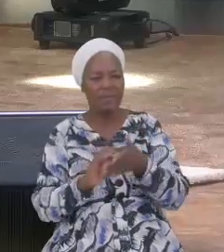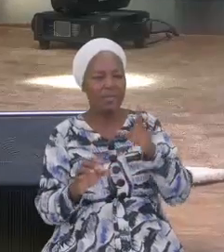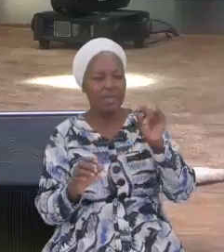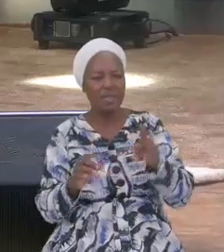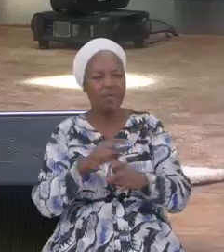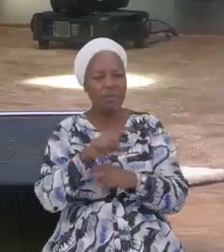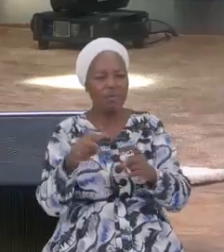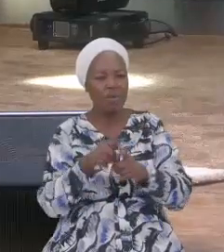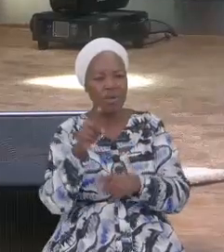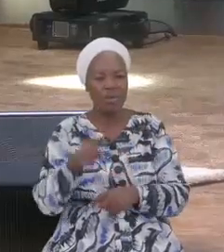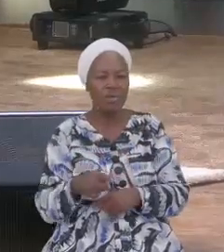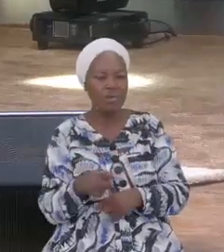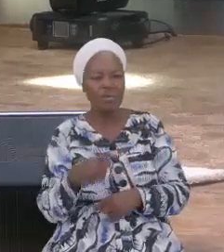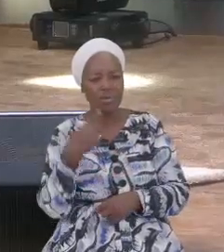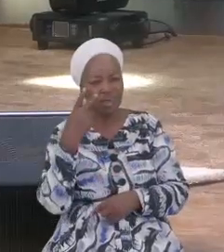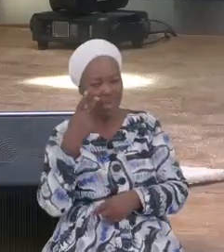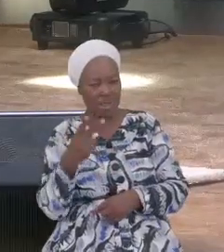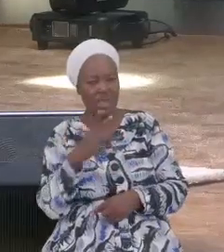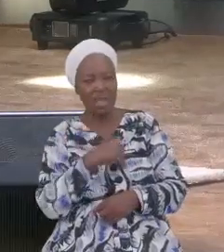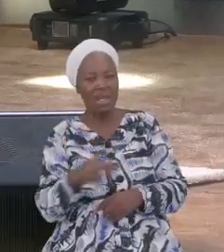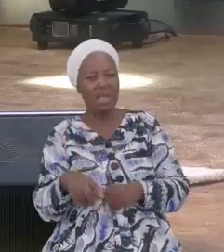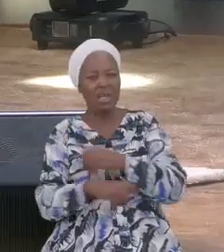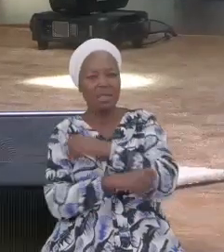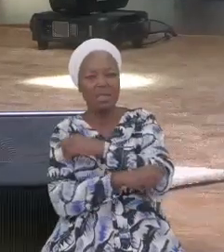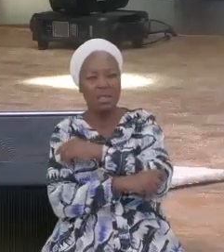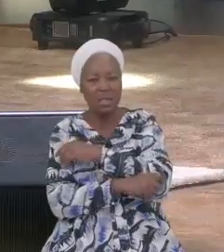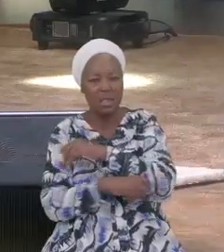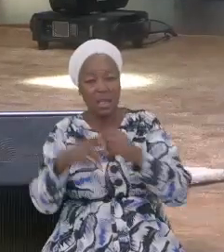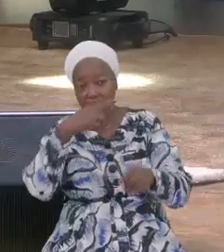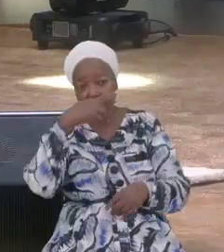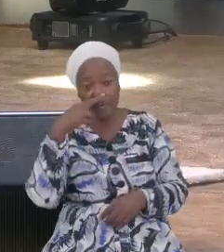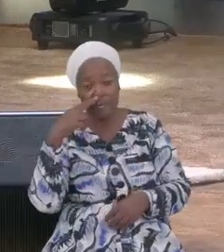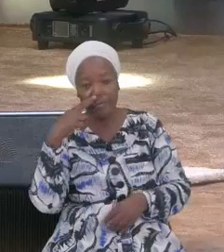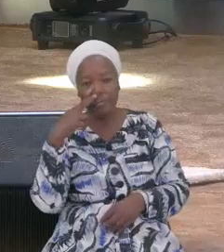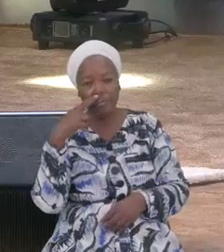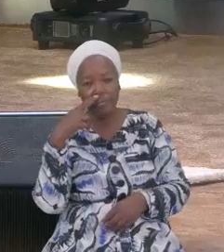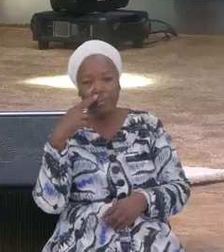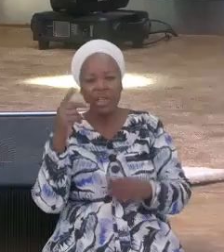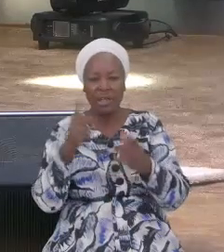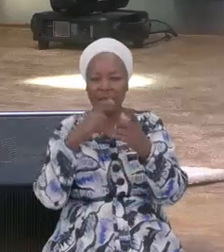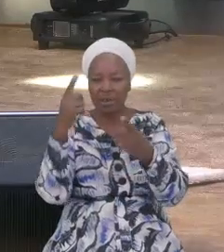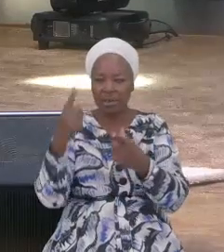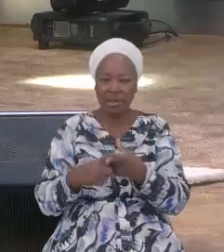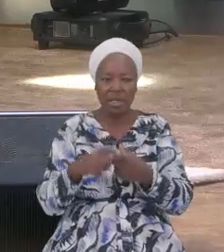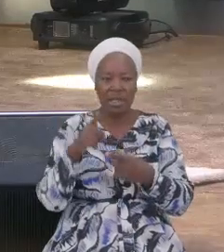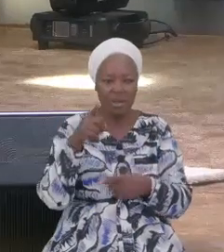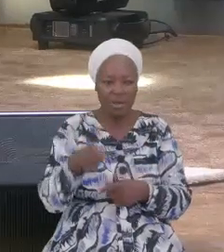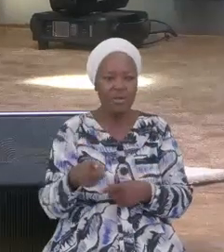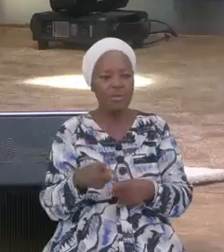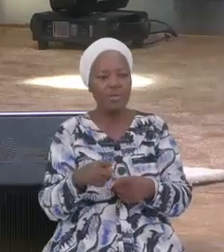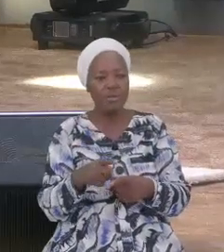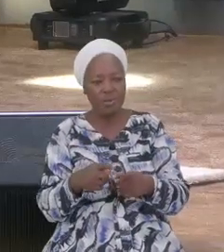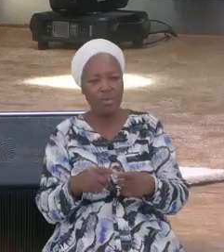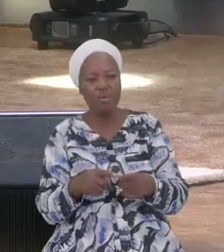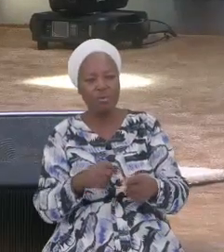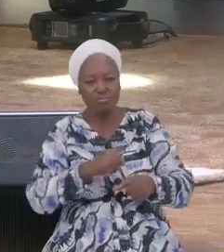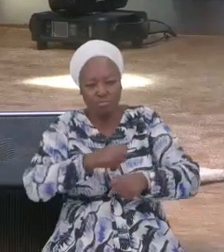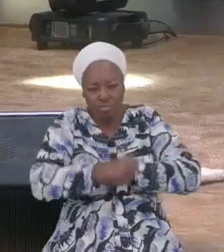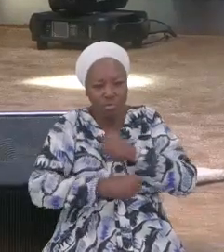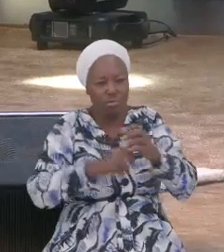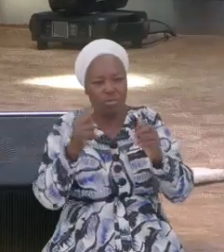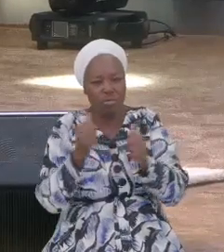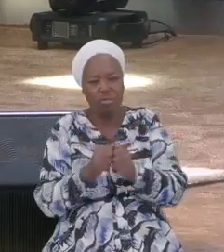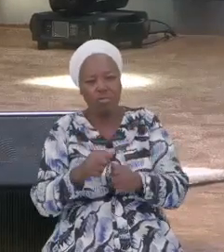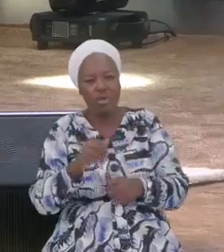thou sawest a thief, then thou contendest with him, and hast